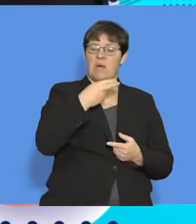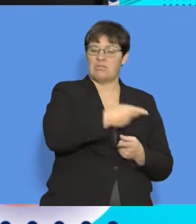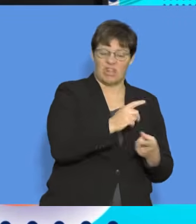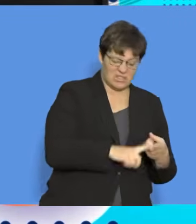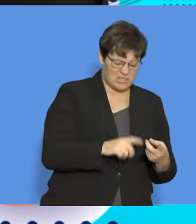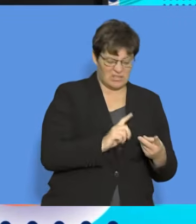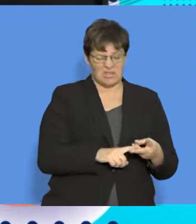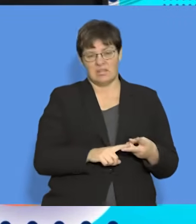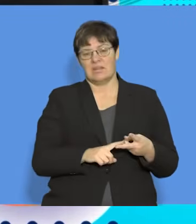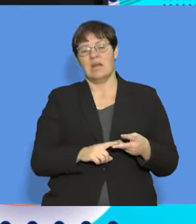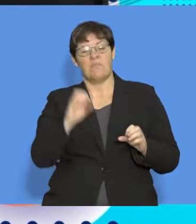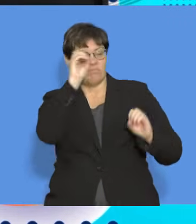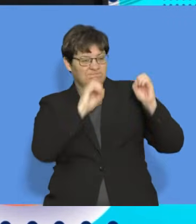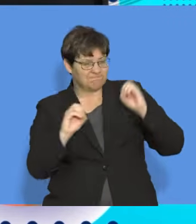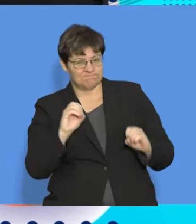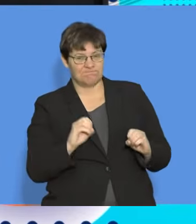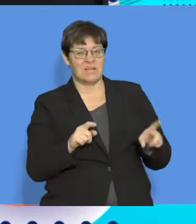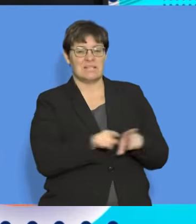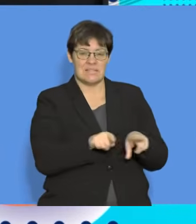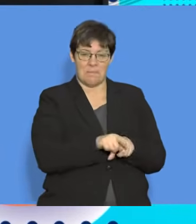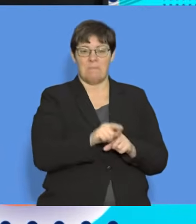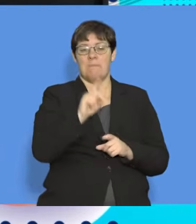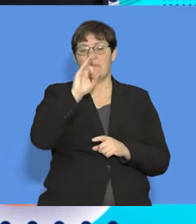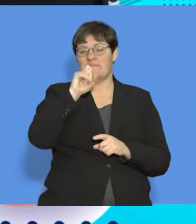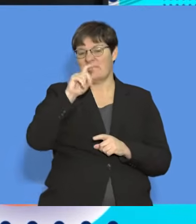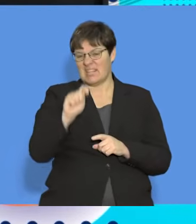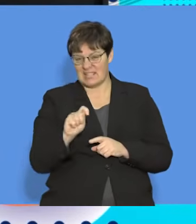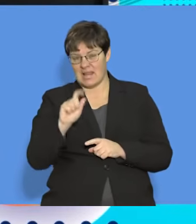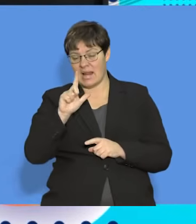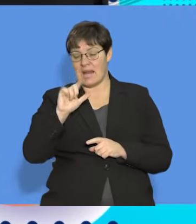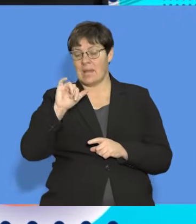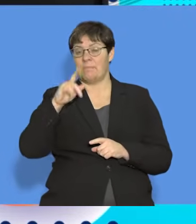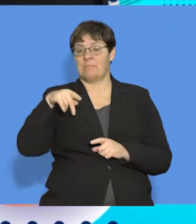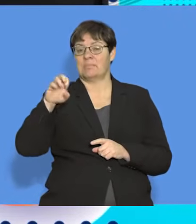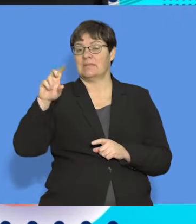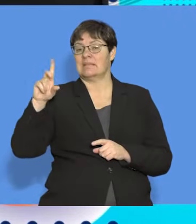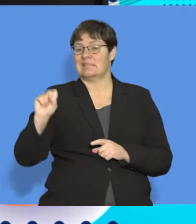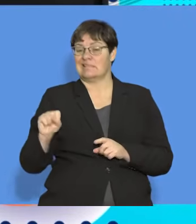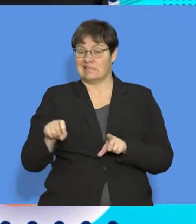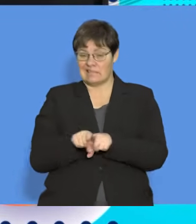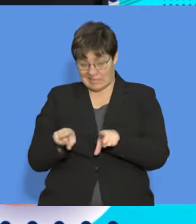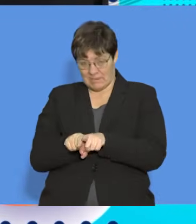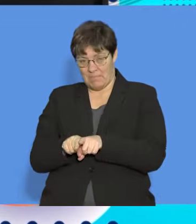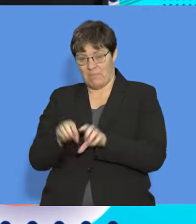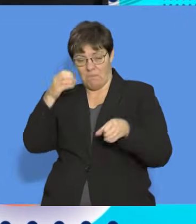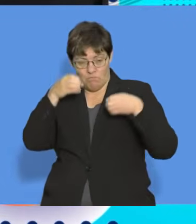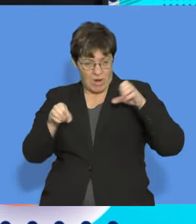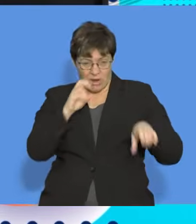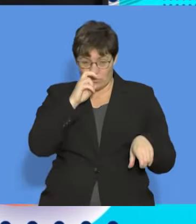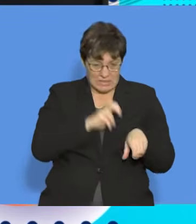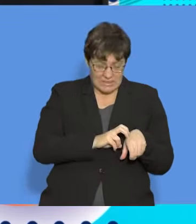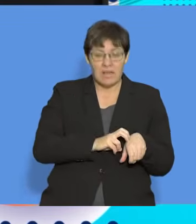down into the simple monomers. It does that with our fats, and it arranges those based on what the body needs